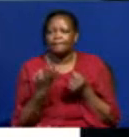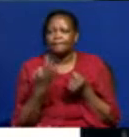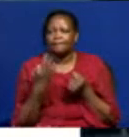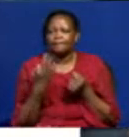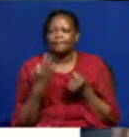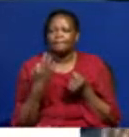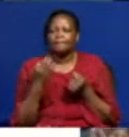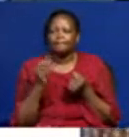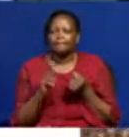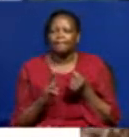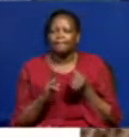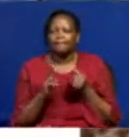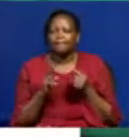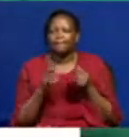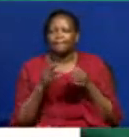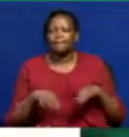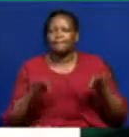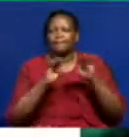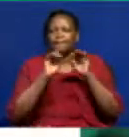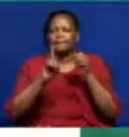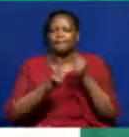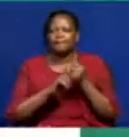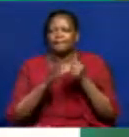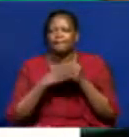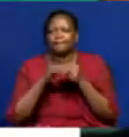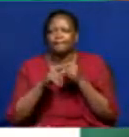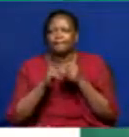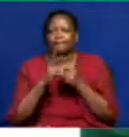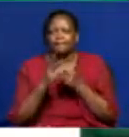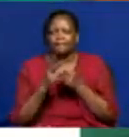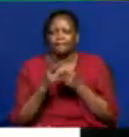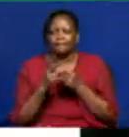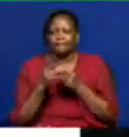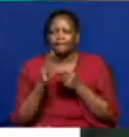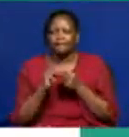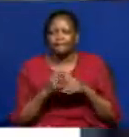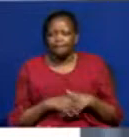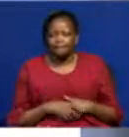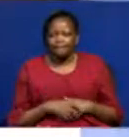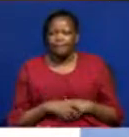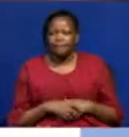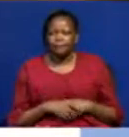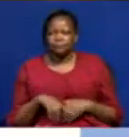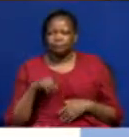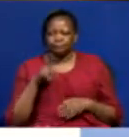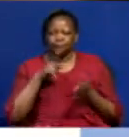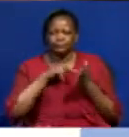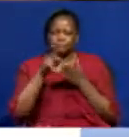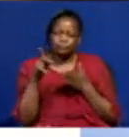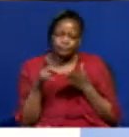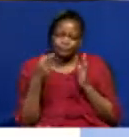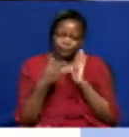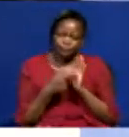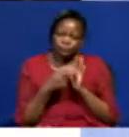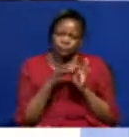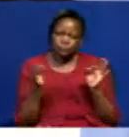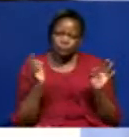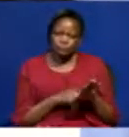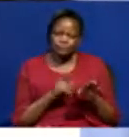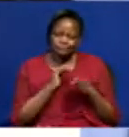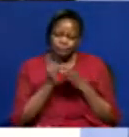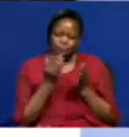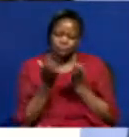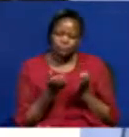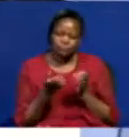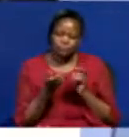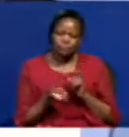2,382 claims worth 169.92 million shillings. The claims payment ratio for the long-term insurance business